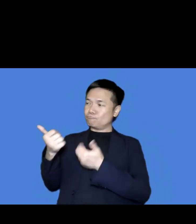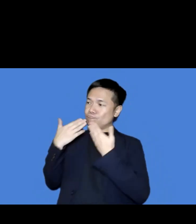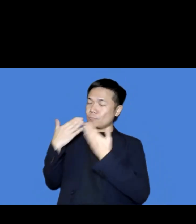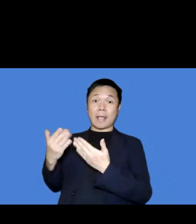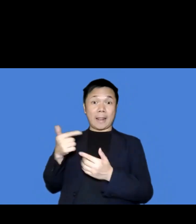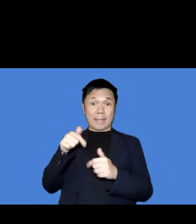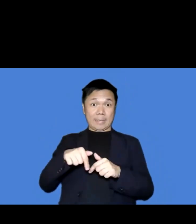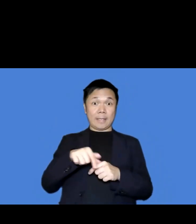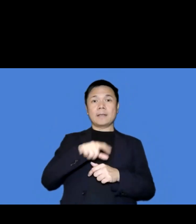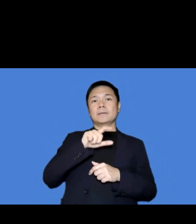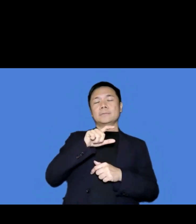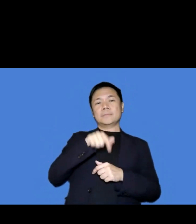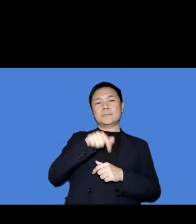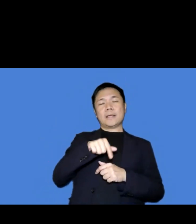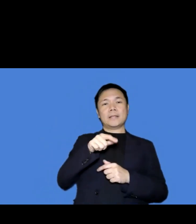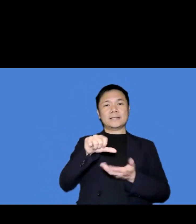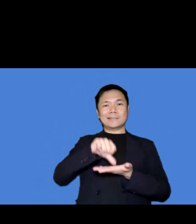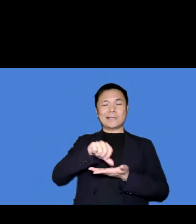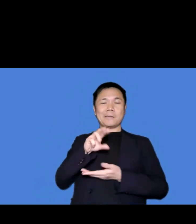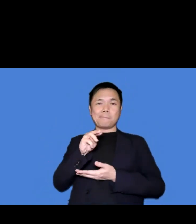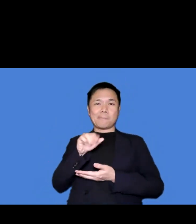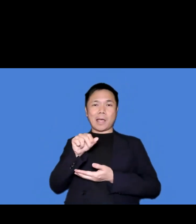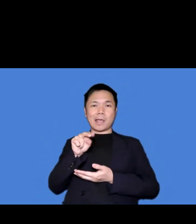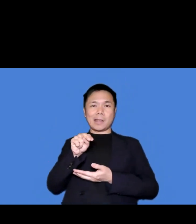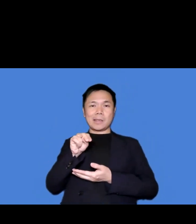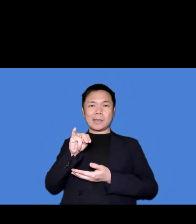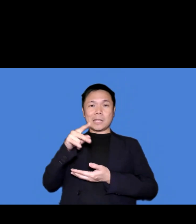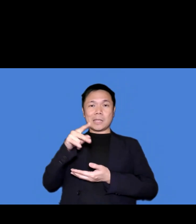Manipur we have experienced